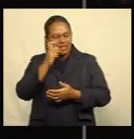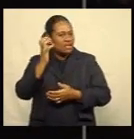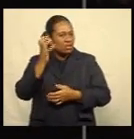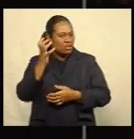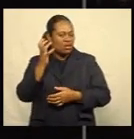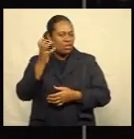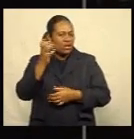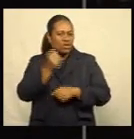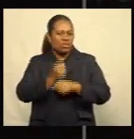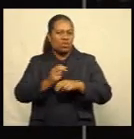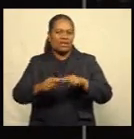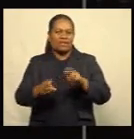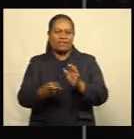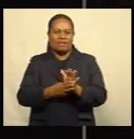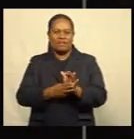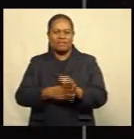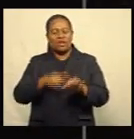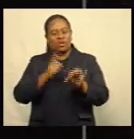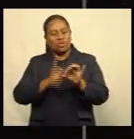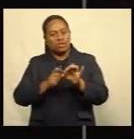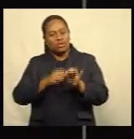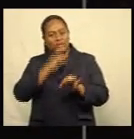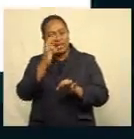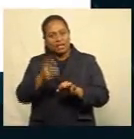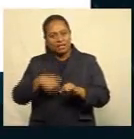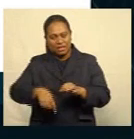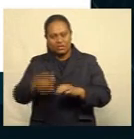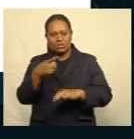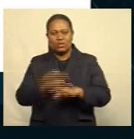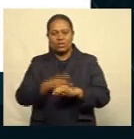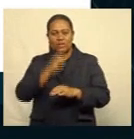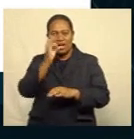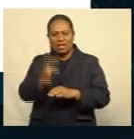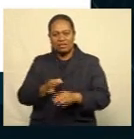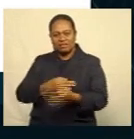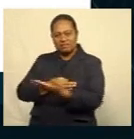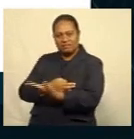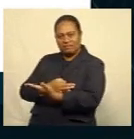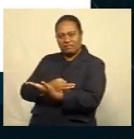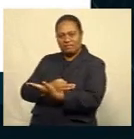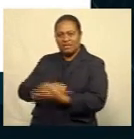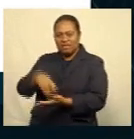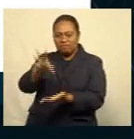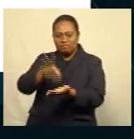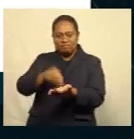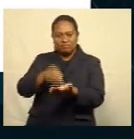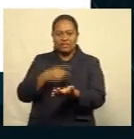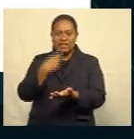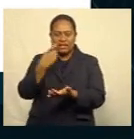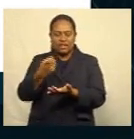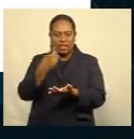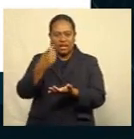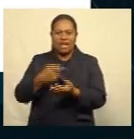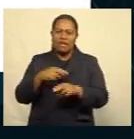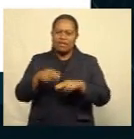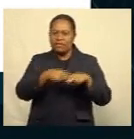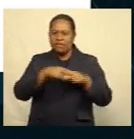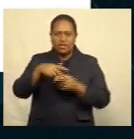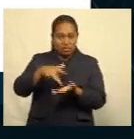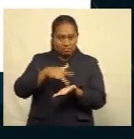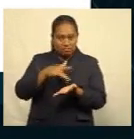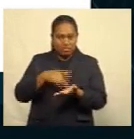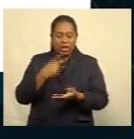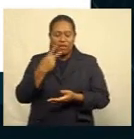Gold FM. To our poll question, this week we are asking, have you downloaded the Care Fiji app? Visit our FBC